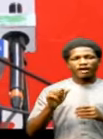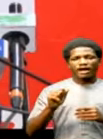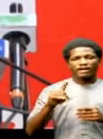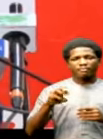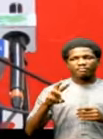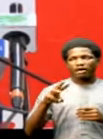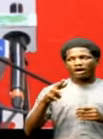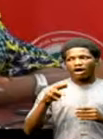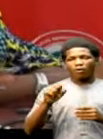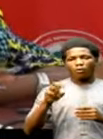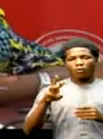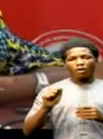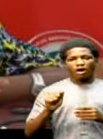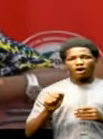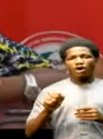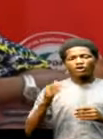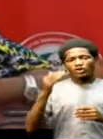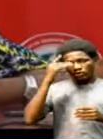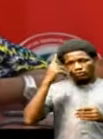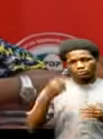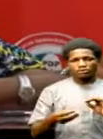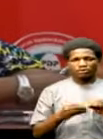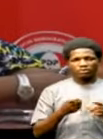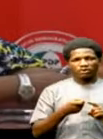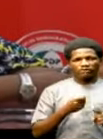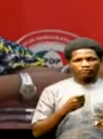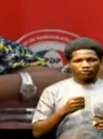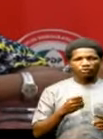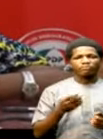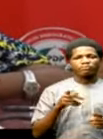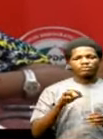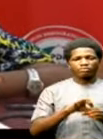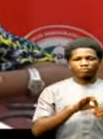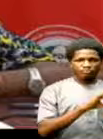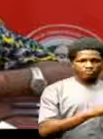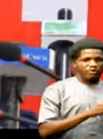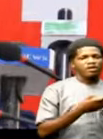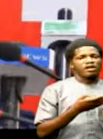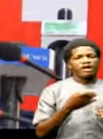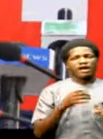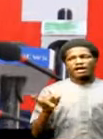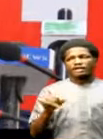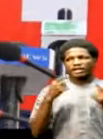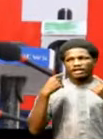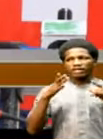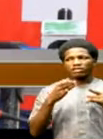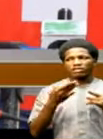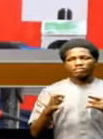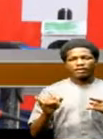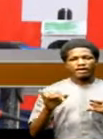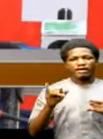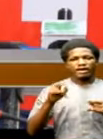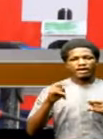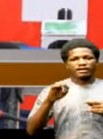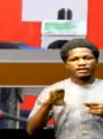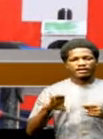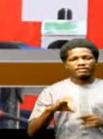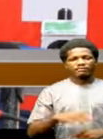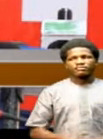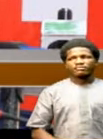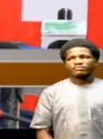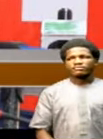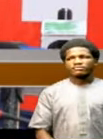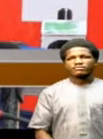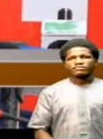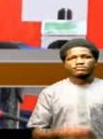emphasized, already know the figures from the polling units as announced by INEC. INEC should note its